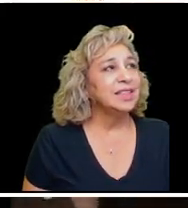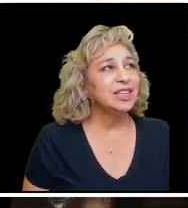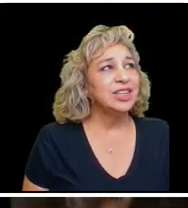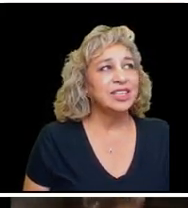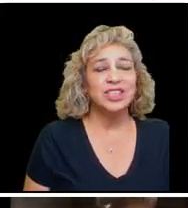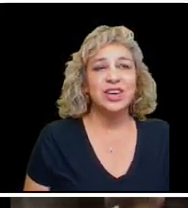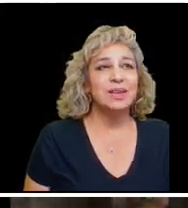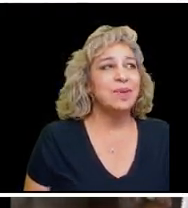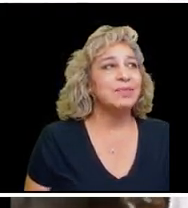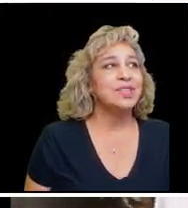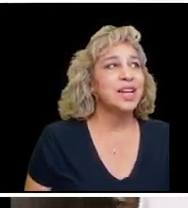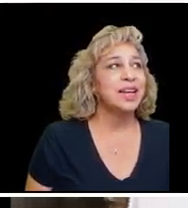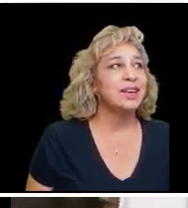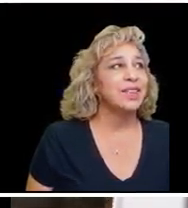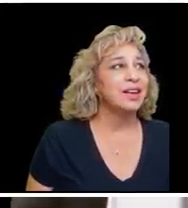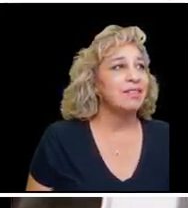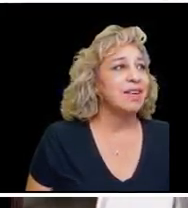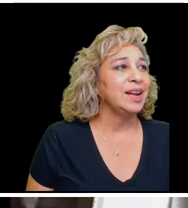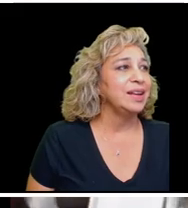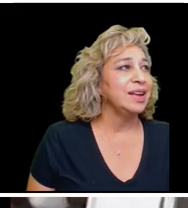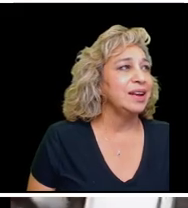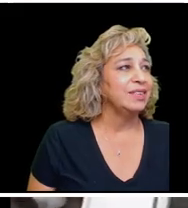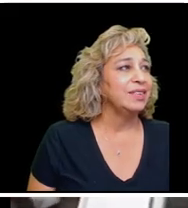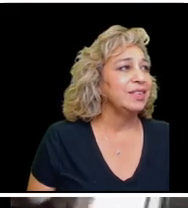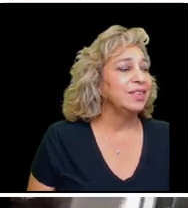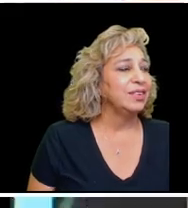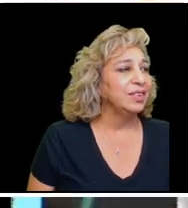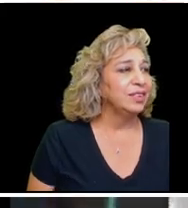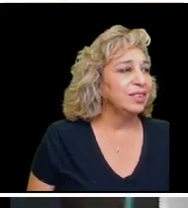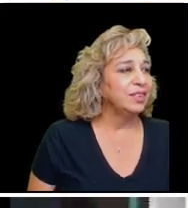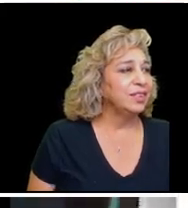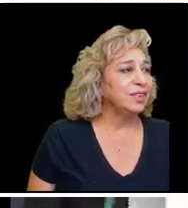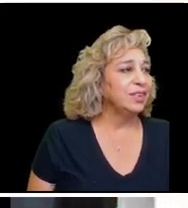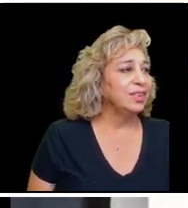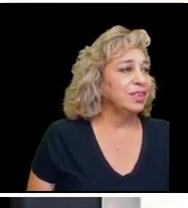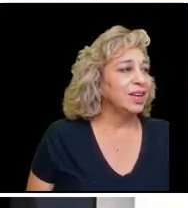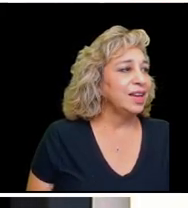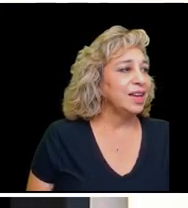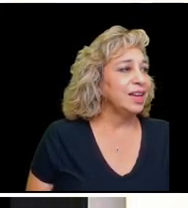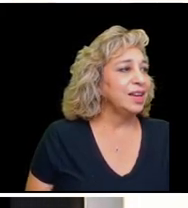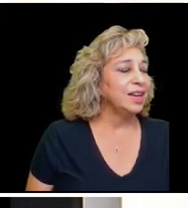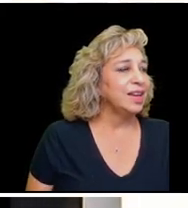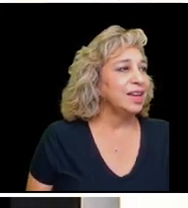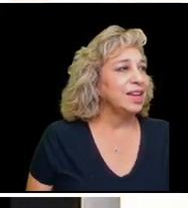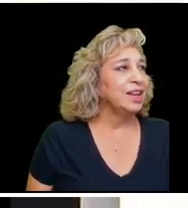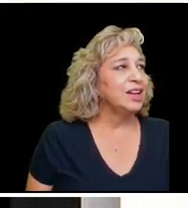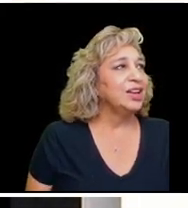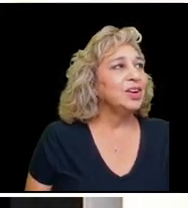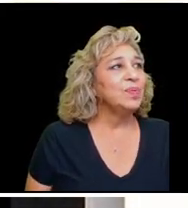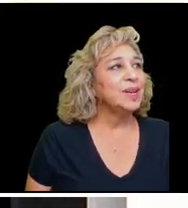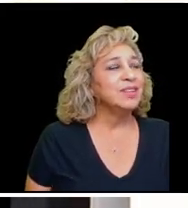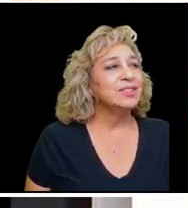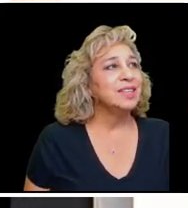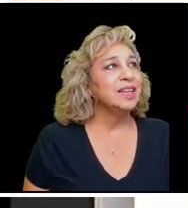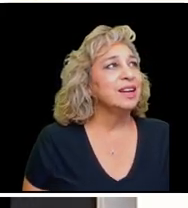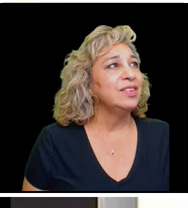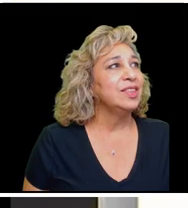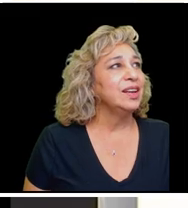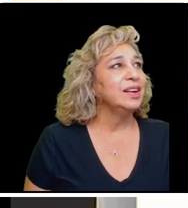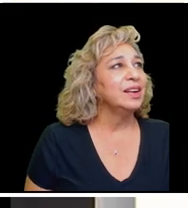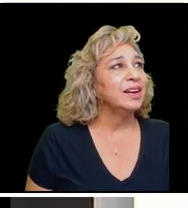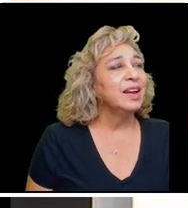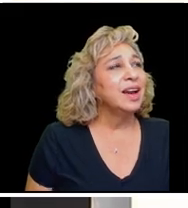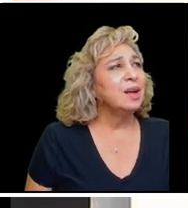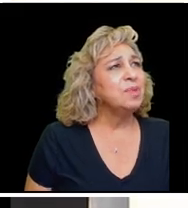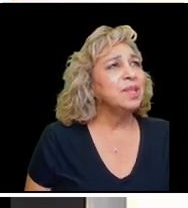not sure I'm checking on that right now okay nope I don't see it on